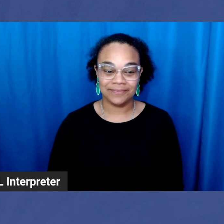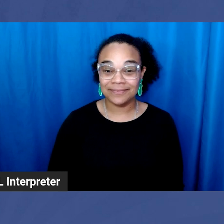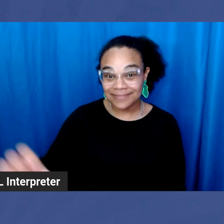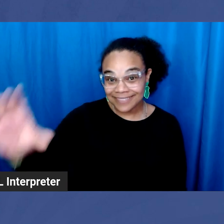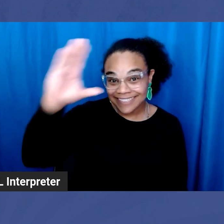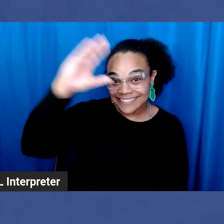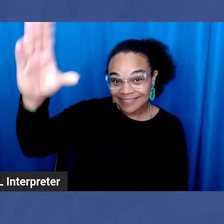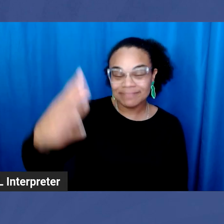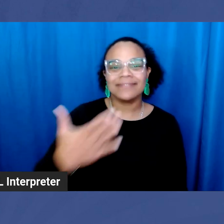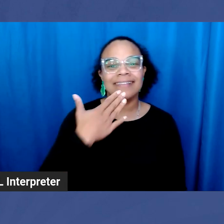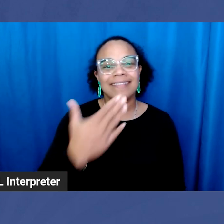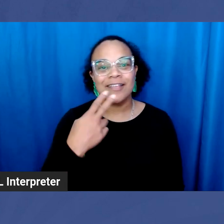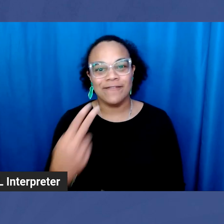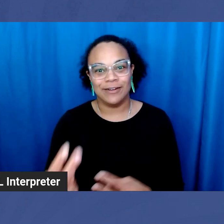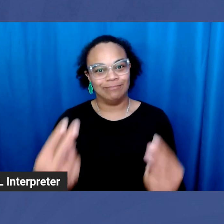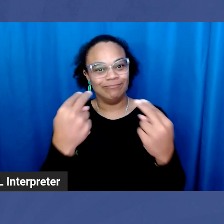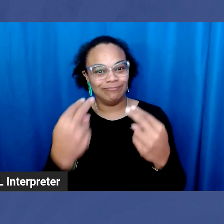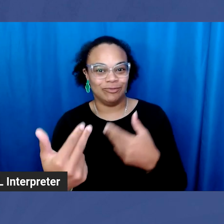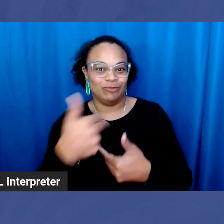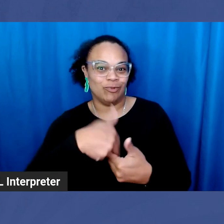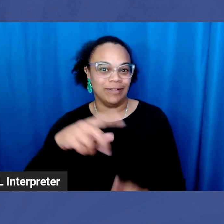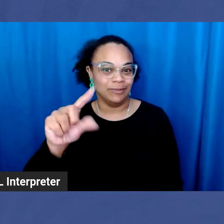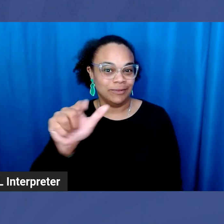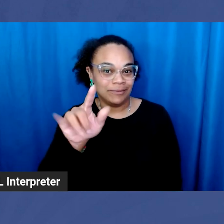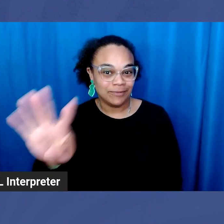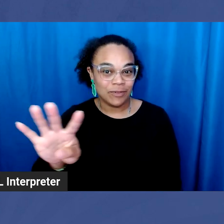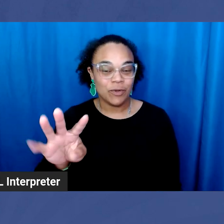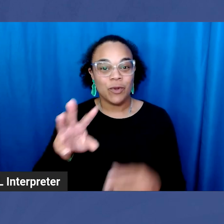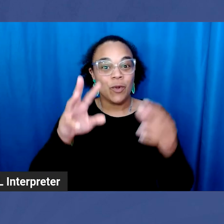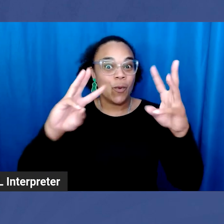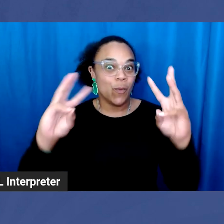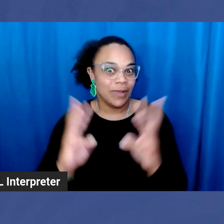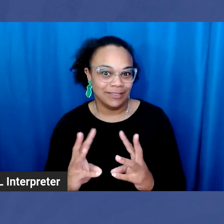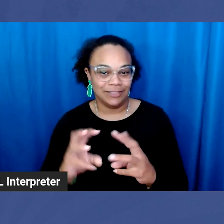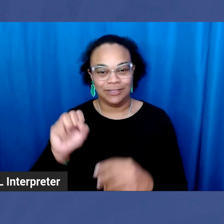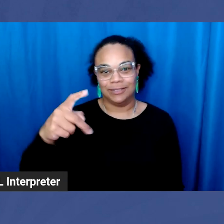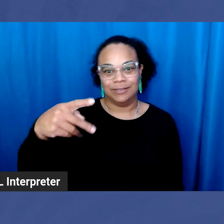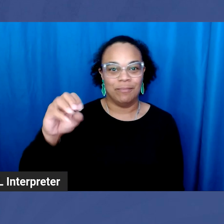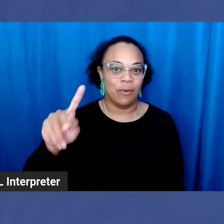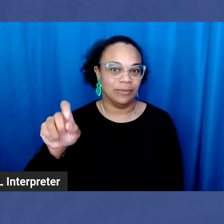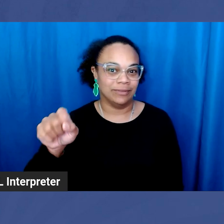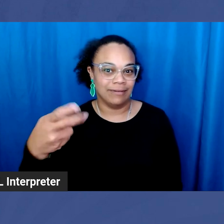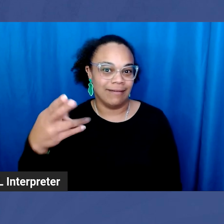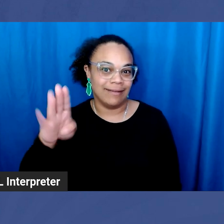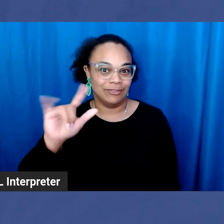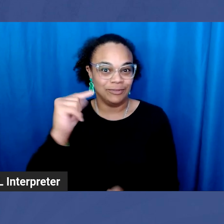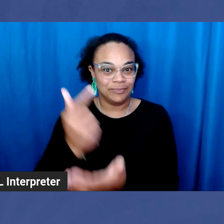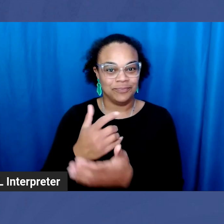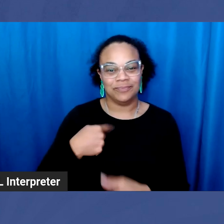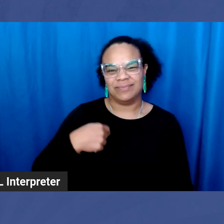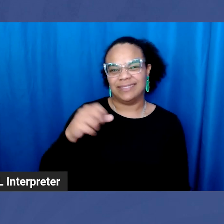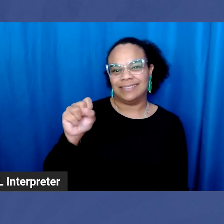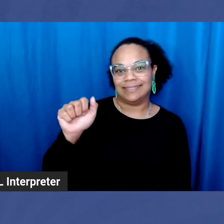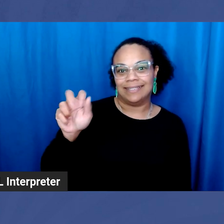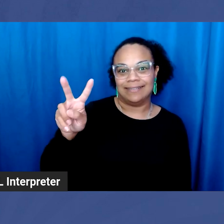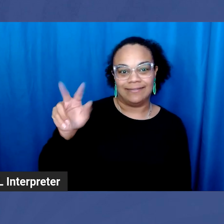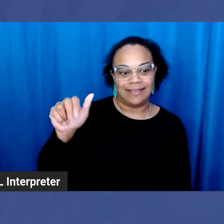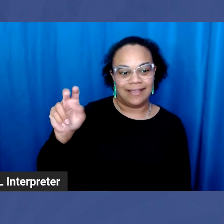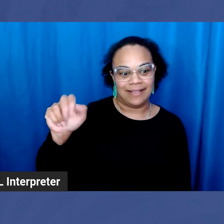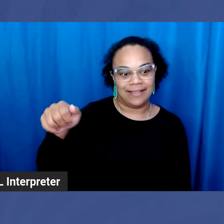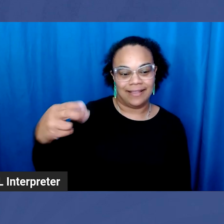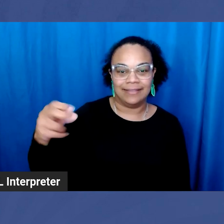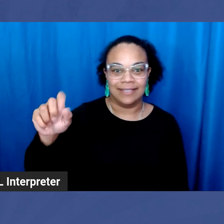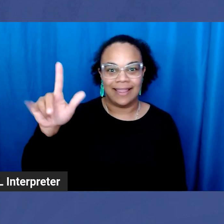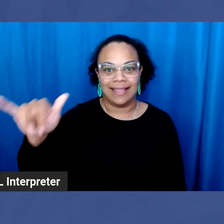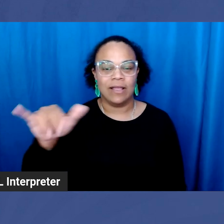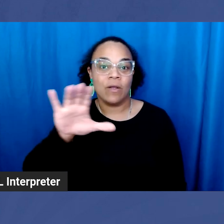Hi, and thank you for joining our 2024 Winter Spokes Hub graduation. My name is Savannah Sly, and I'm the co-director of New